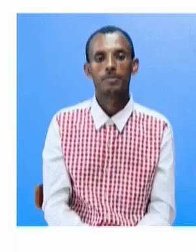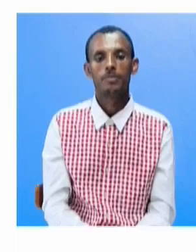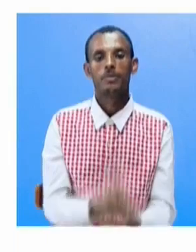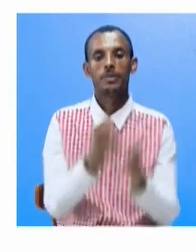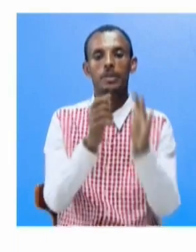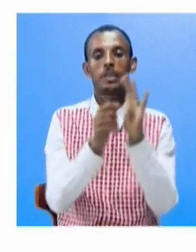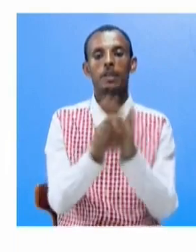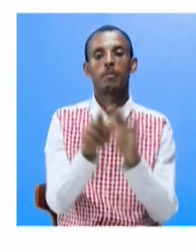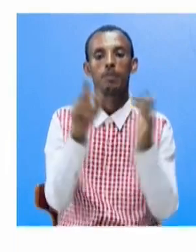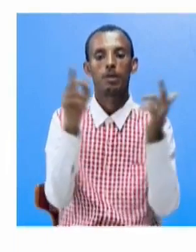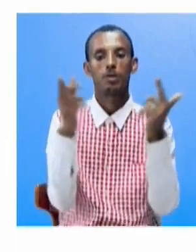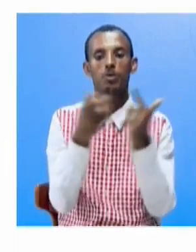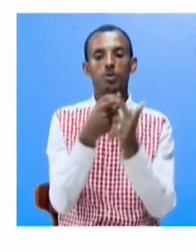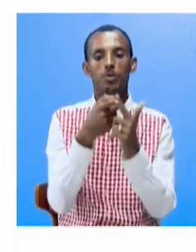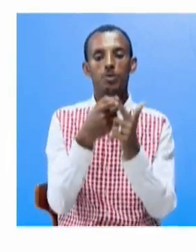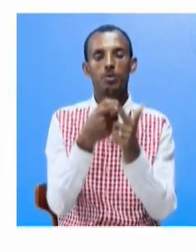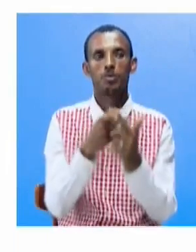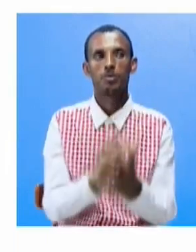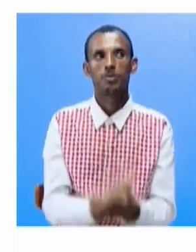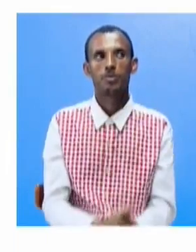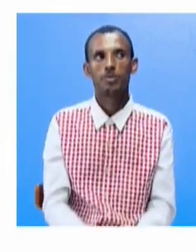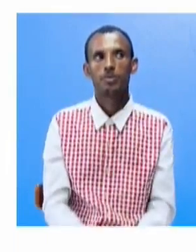Example 2.